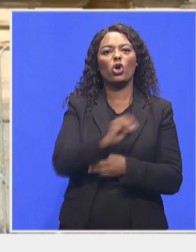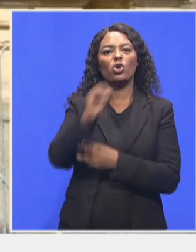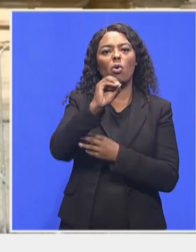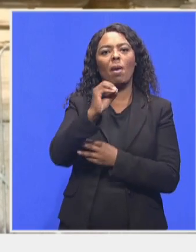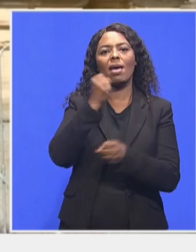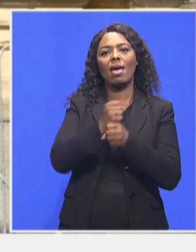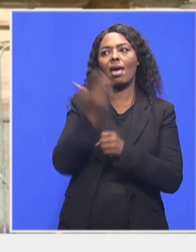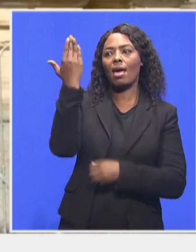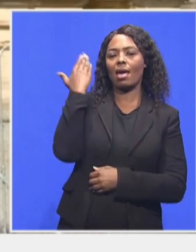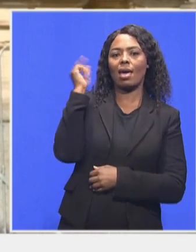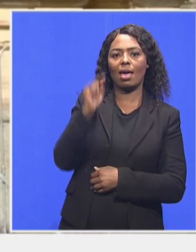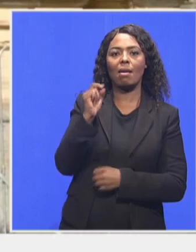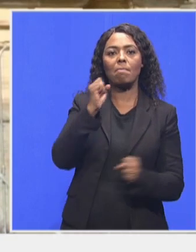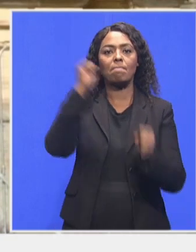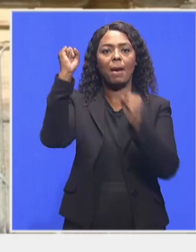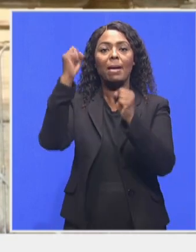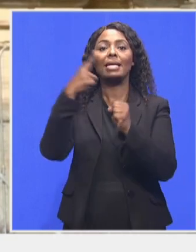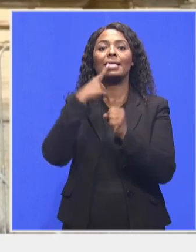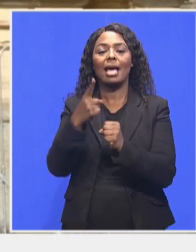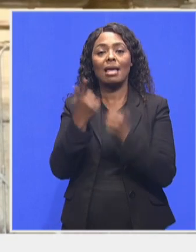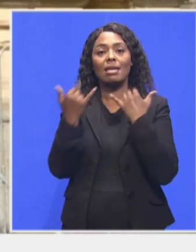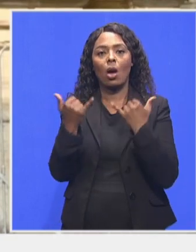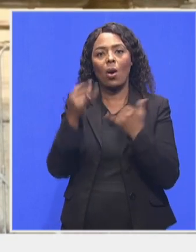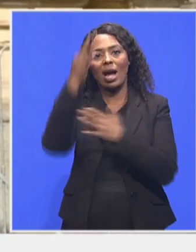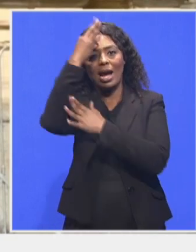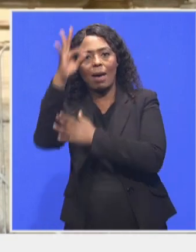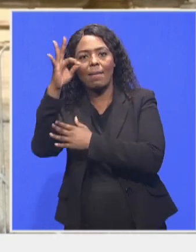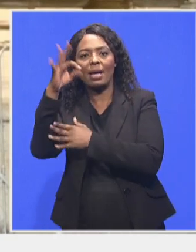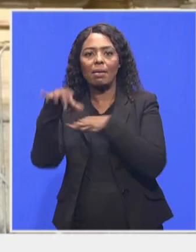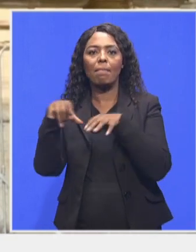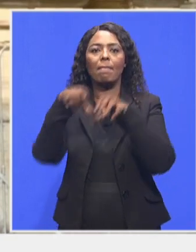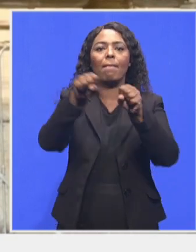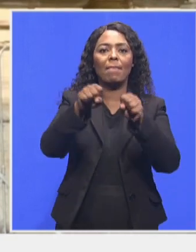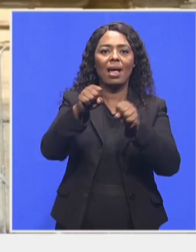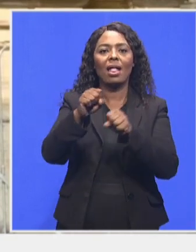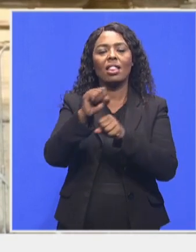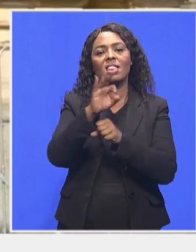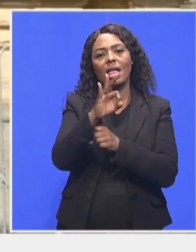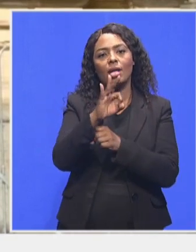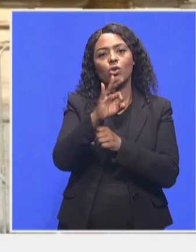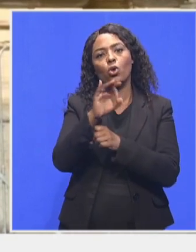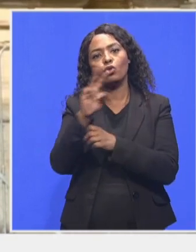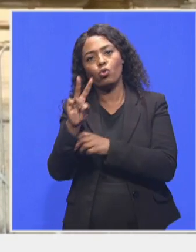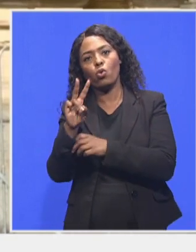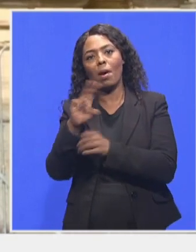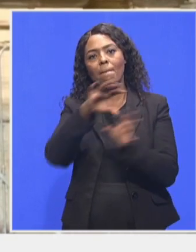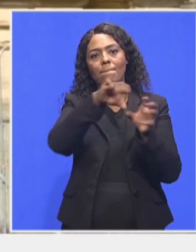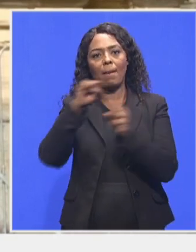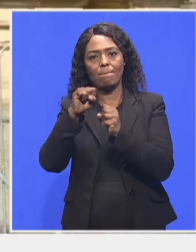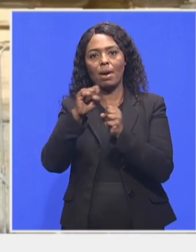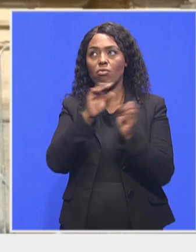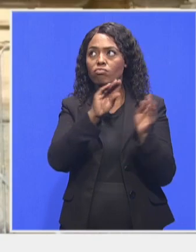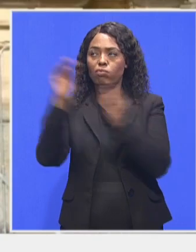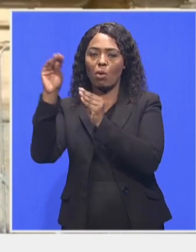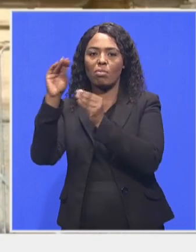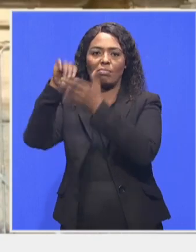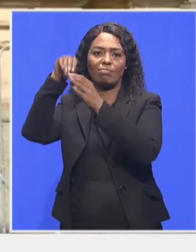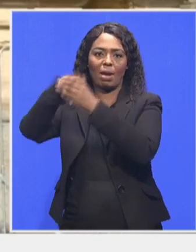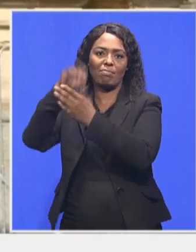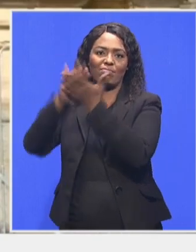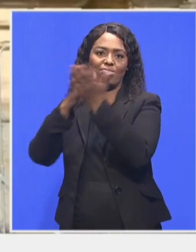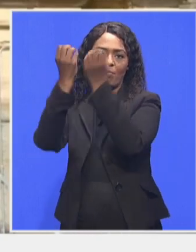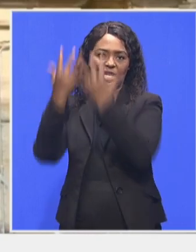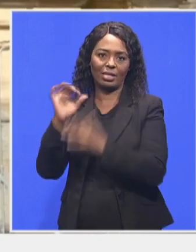last October, indicating that government was looking to take about a third to two-thirds of Eskom's debt. So we'll get more